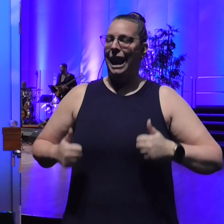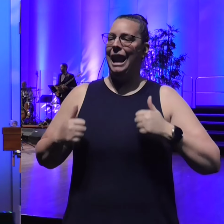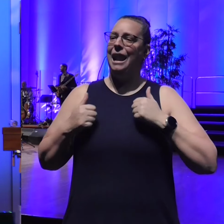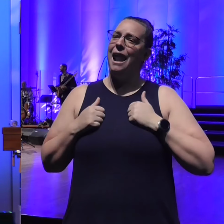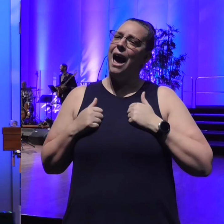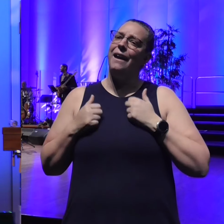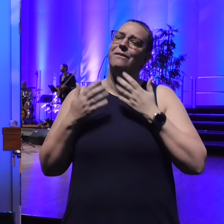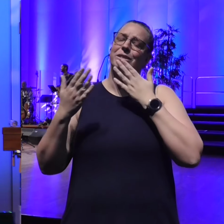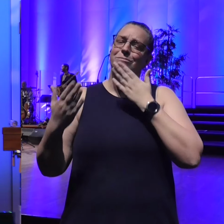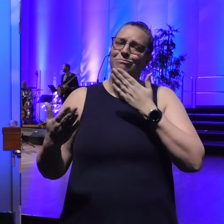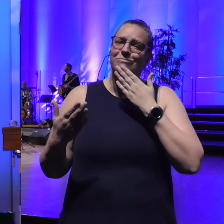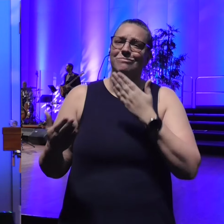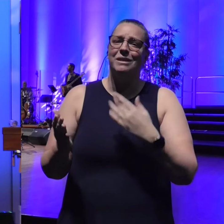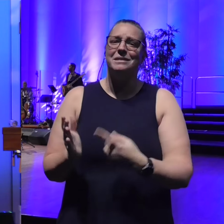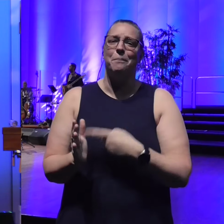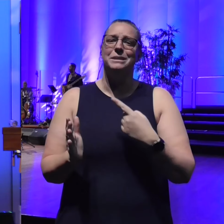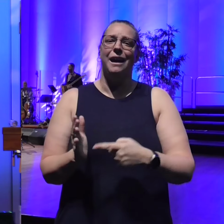sometimes.